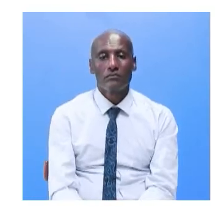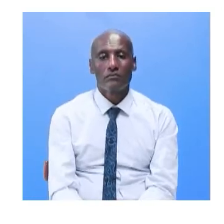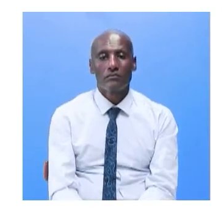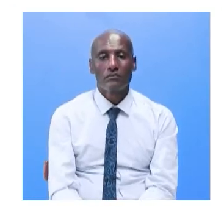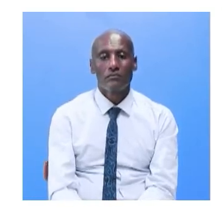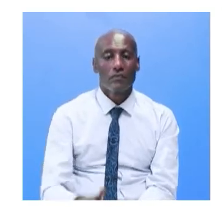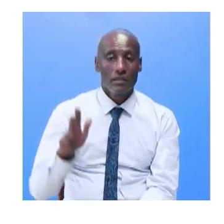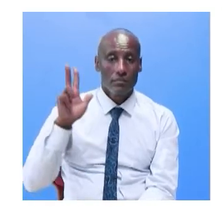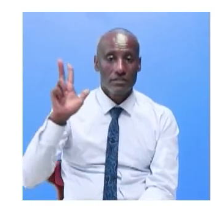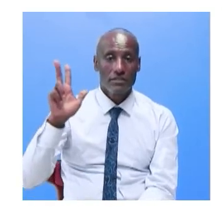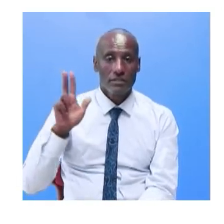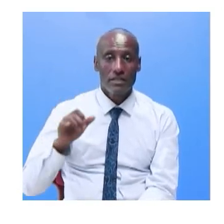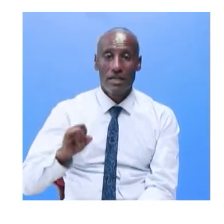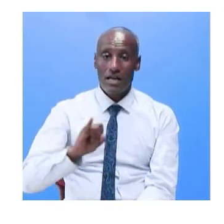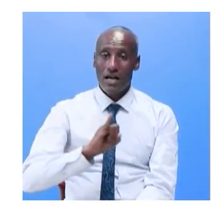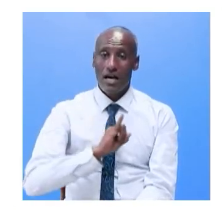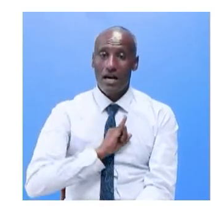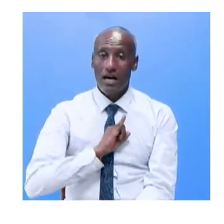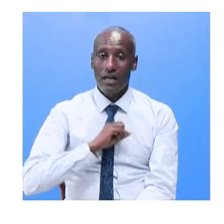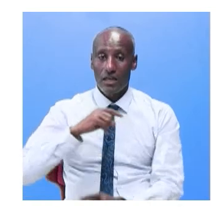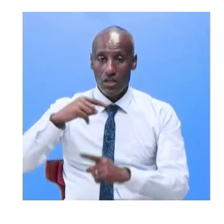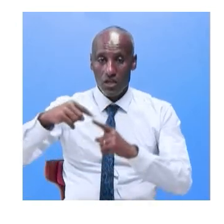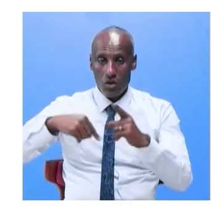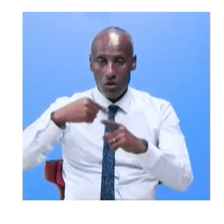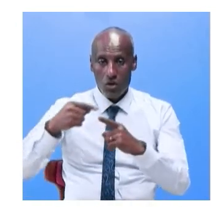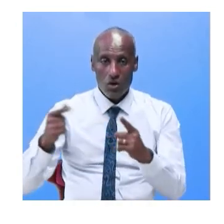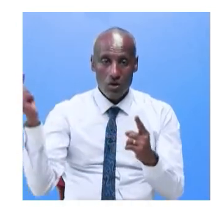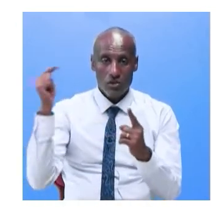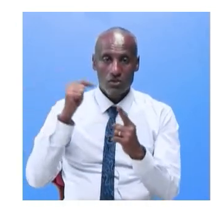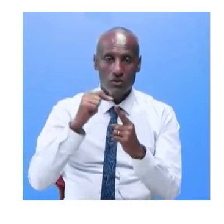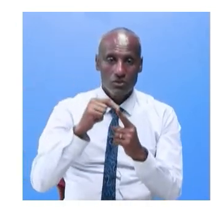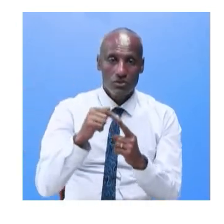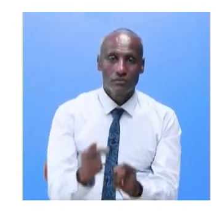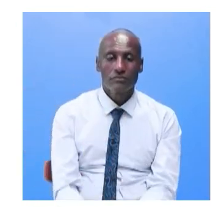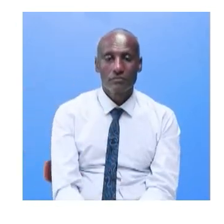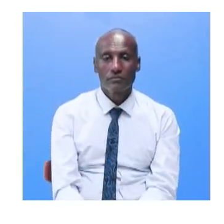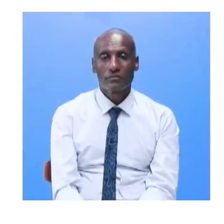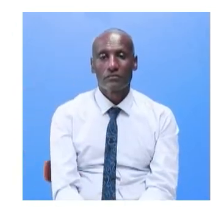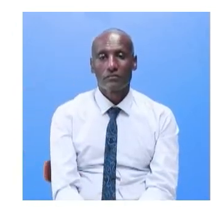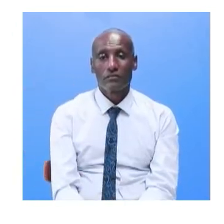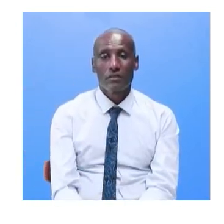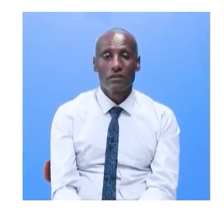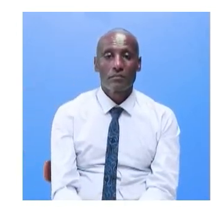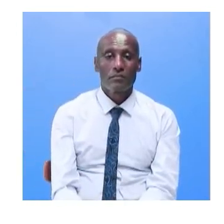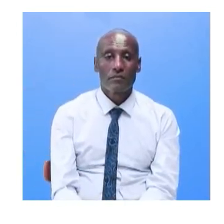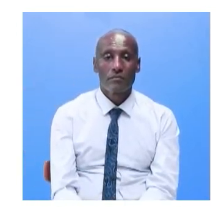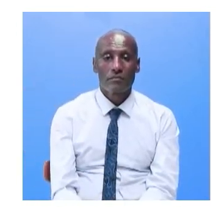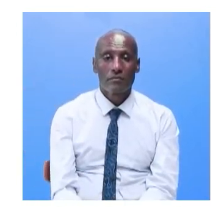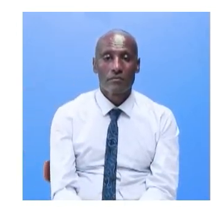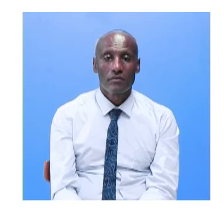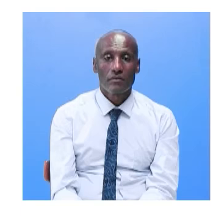To number 3, I go to bed